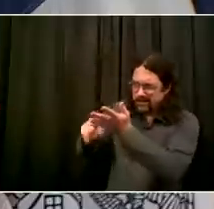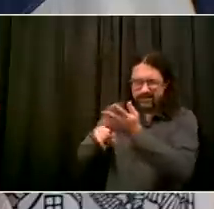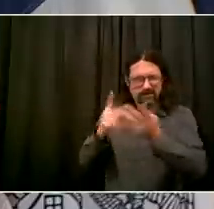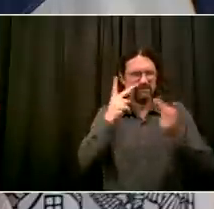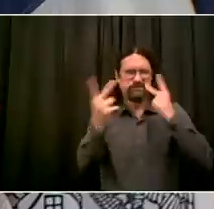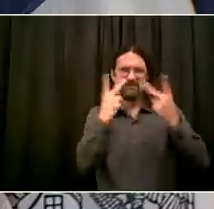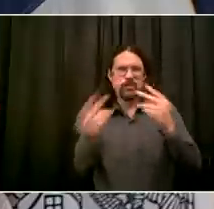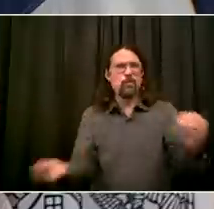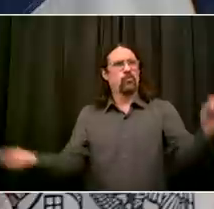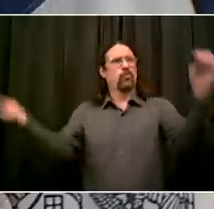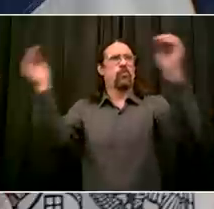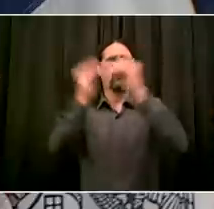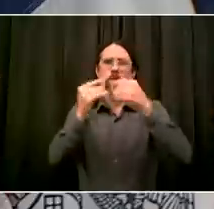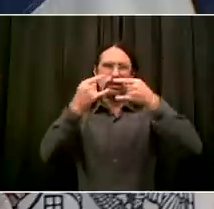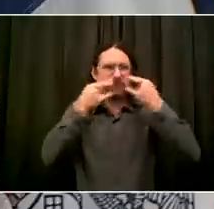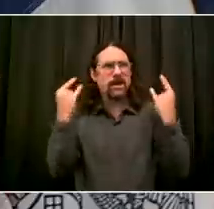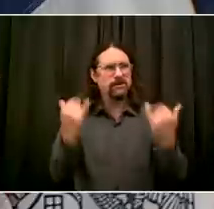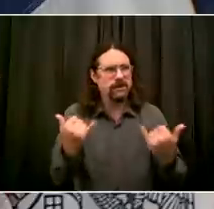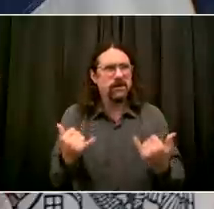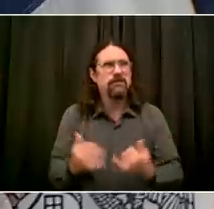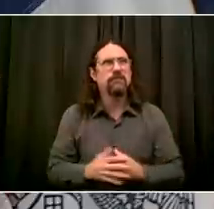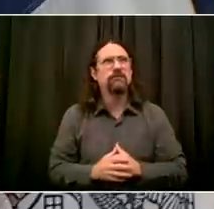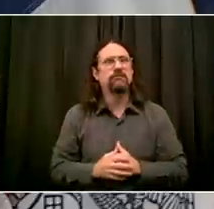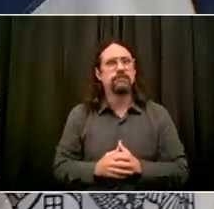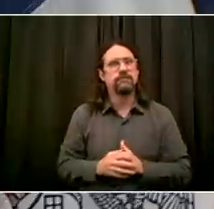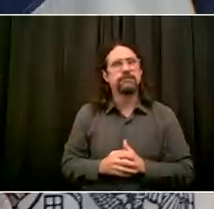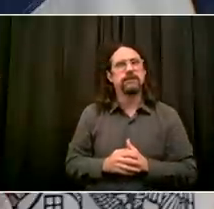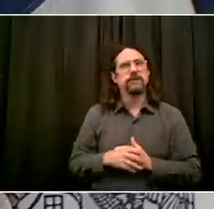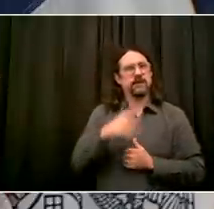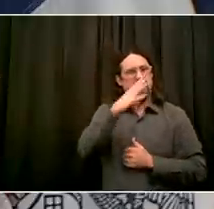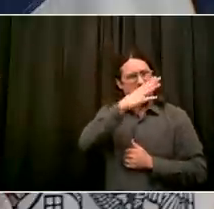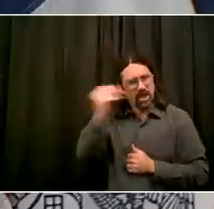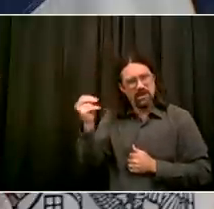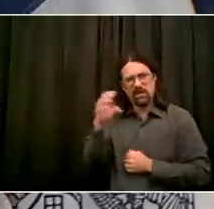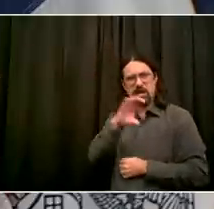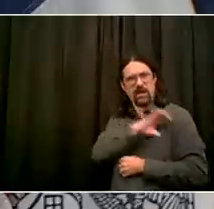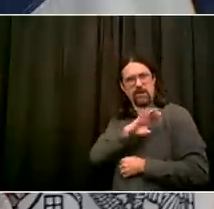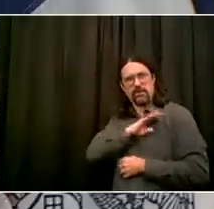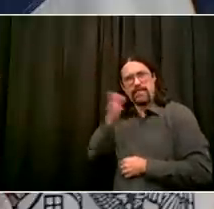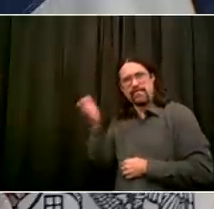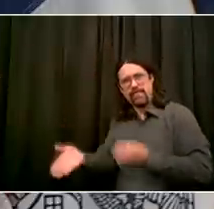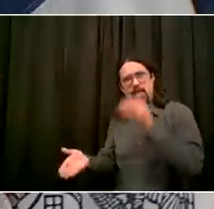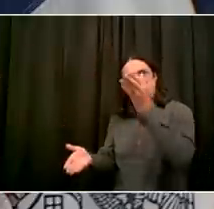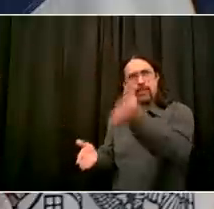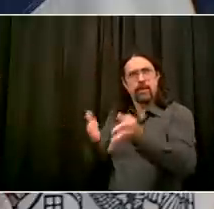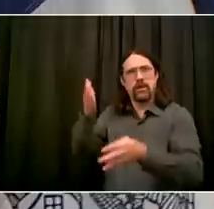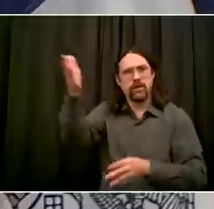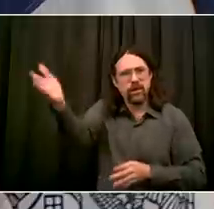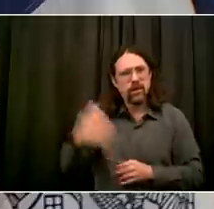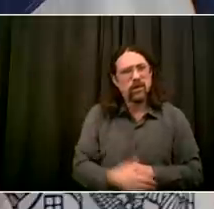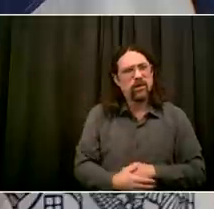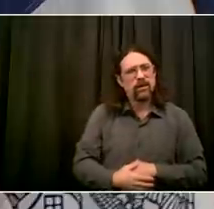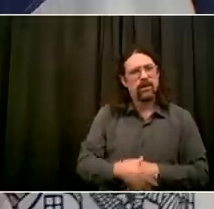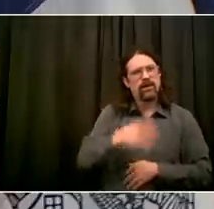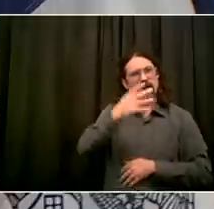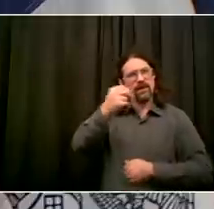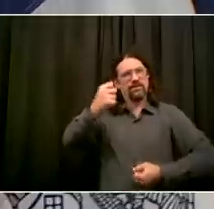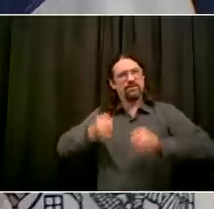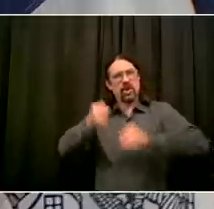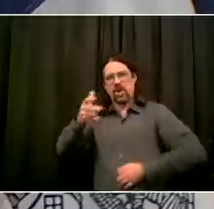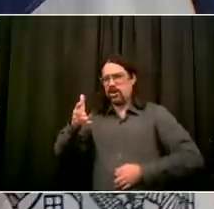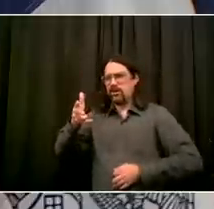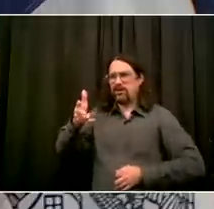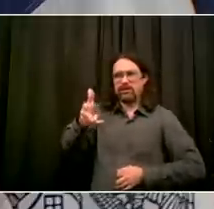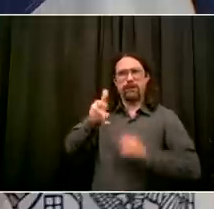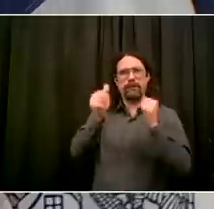so I respect that you were in a very good location. That's an area I used to represent in the city council, so you chose well. But look, we're talking